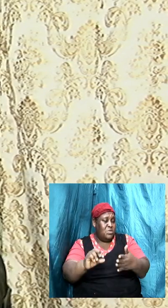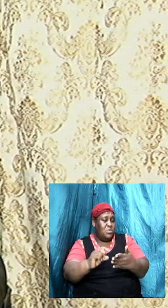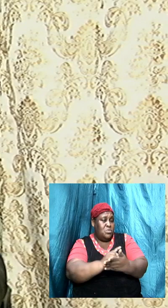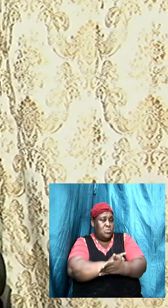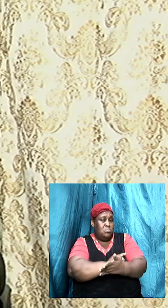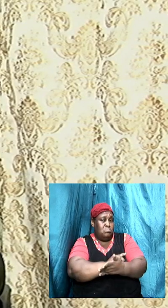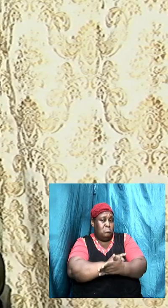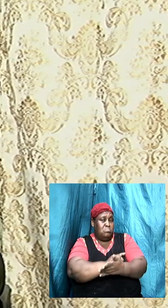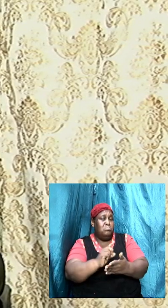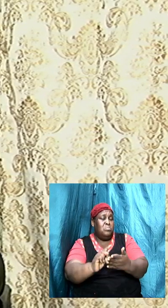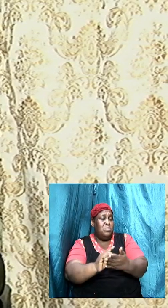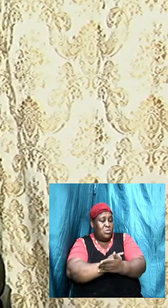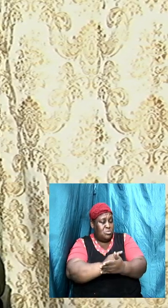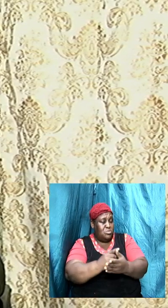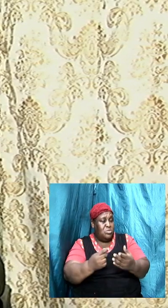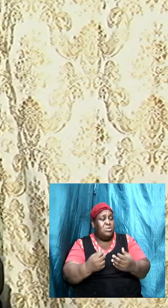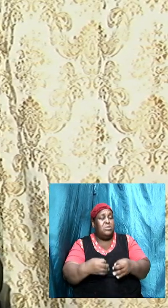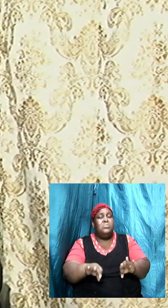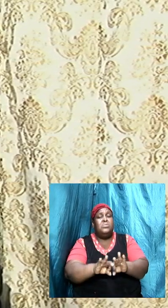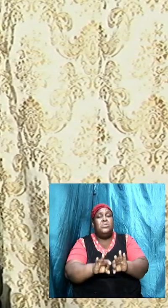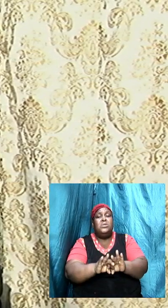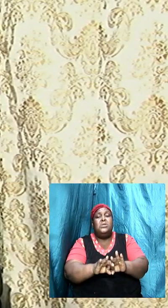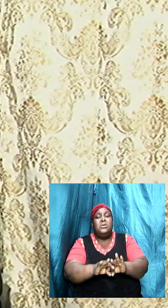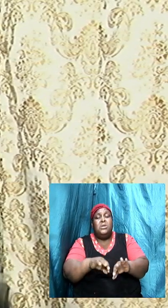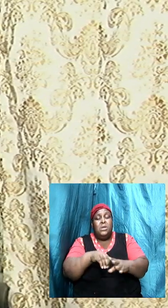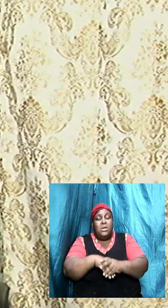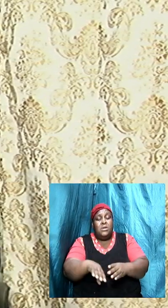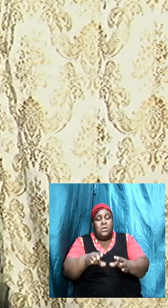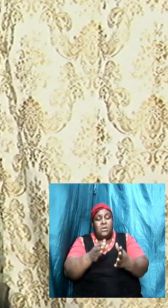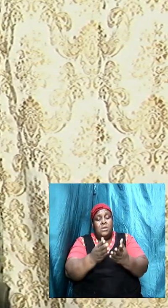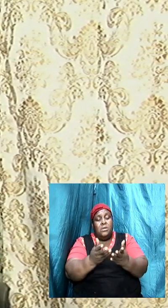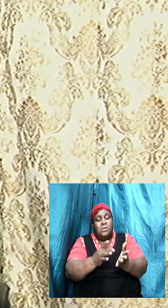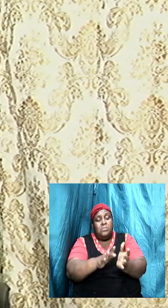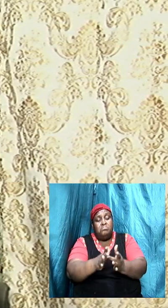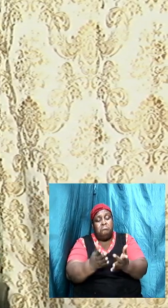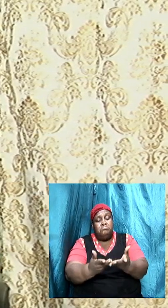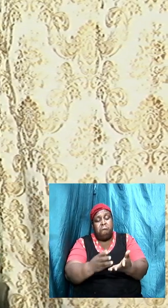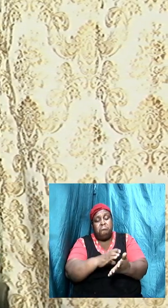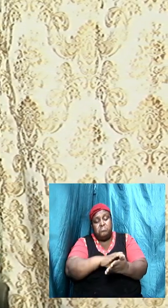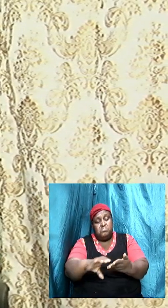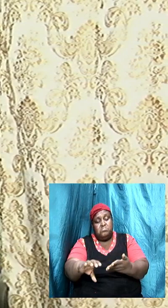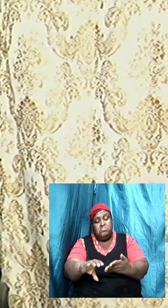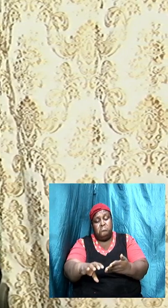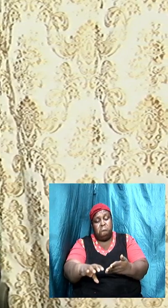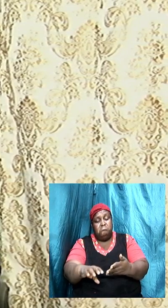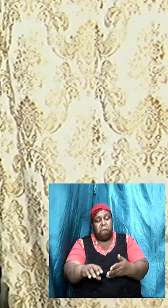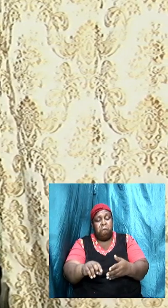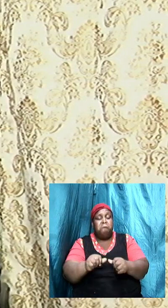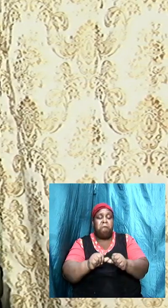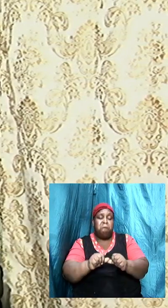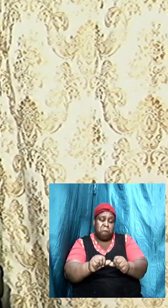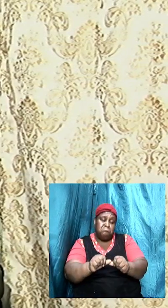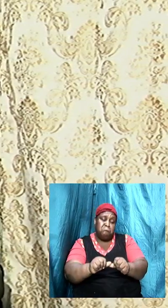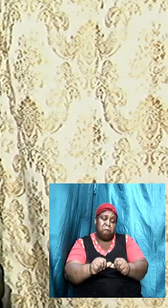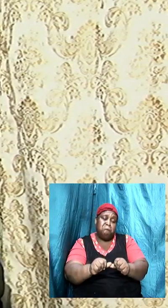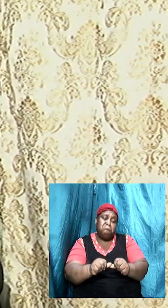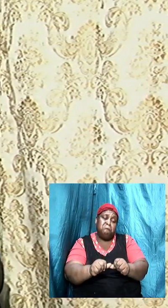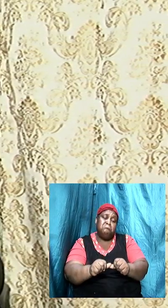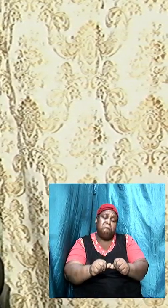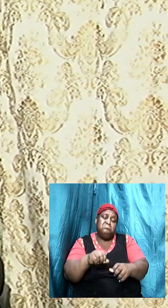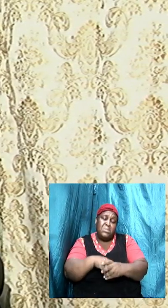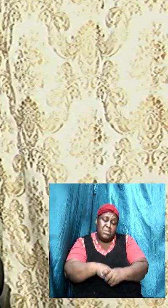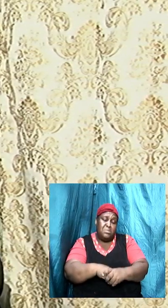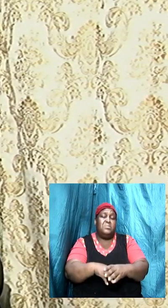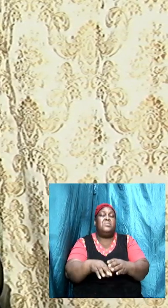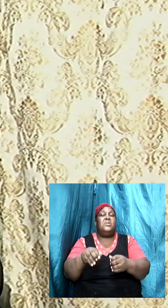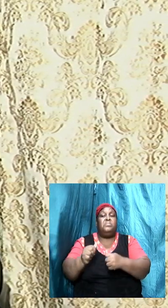is important. In the book of Acts, the Bible said they continued steadfastly in the apostles' doctrine. So, you